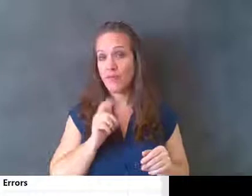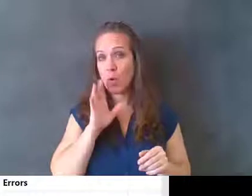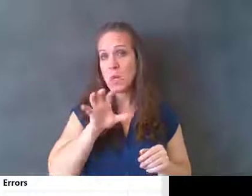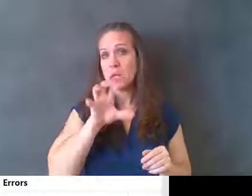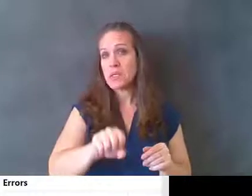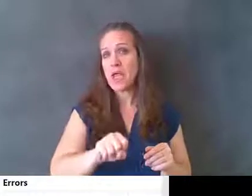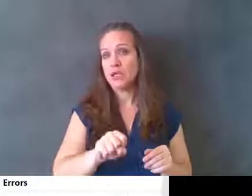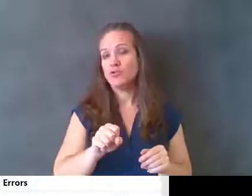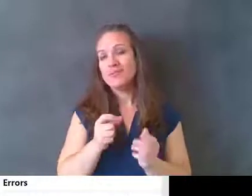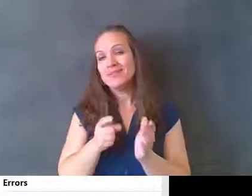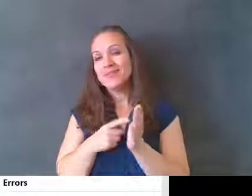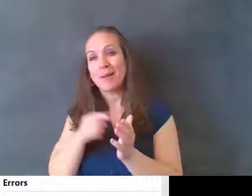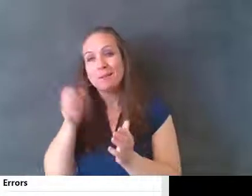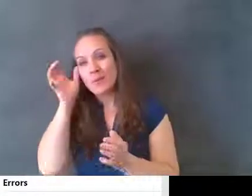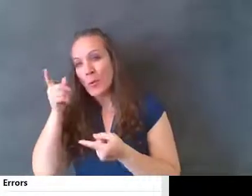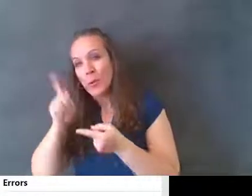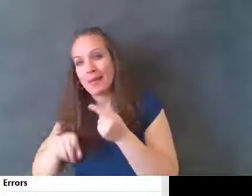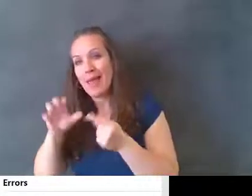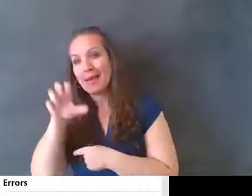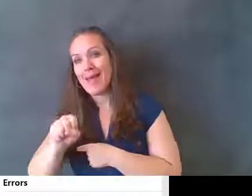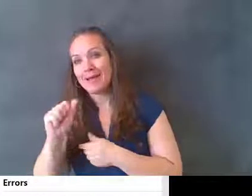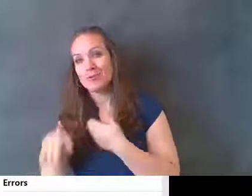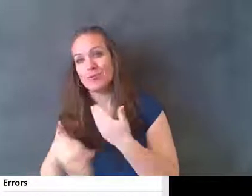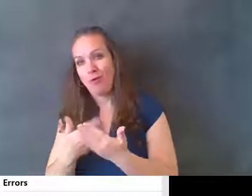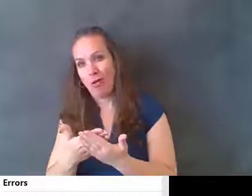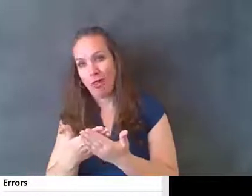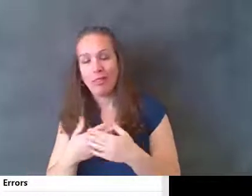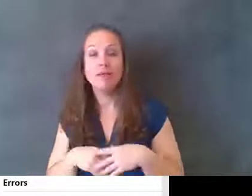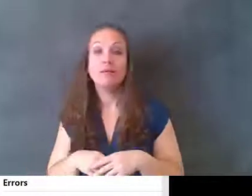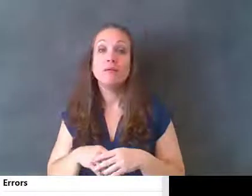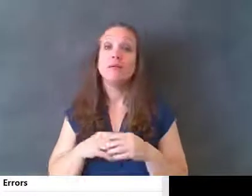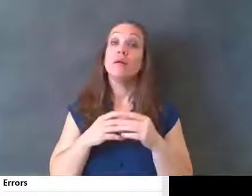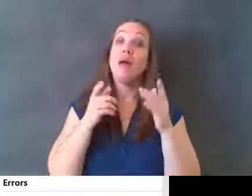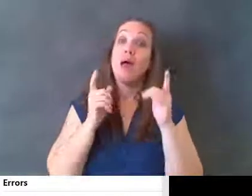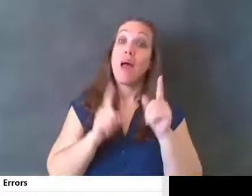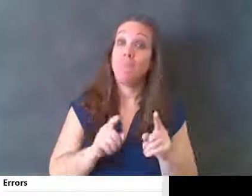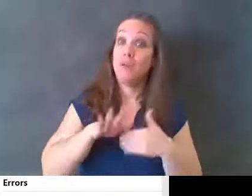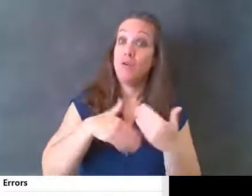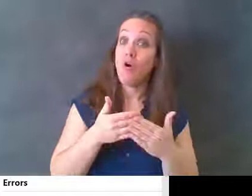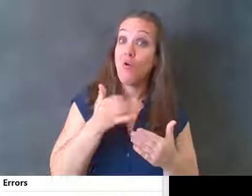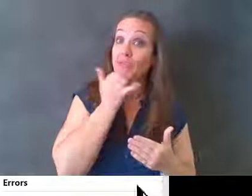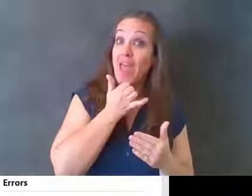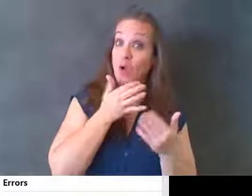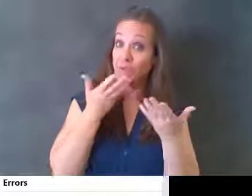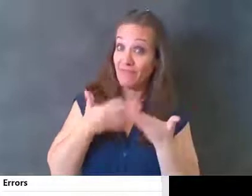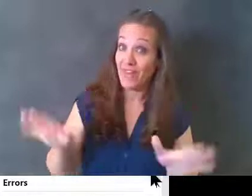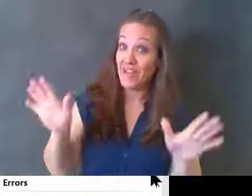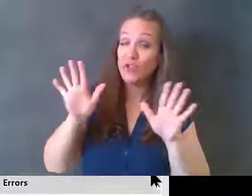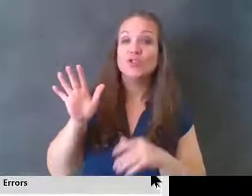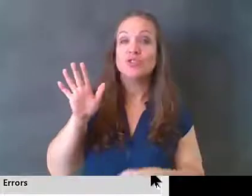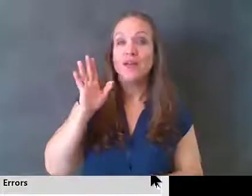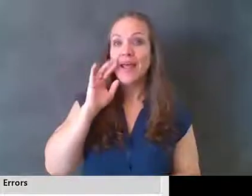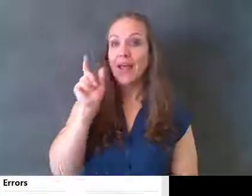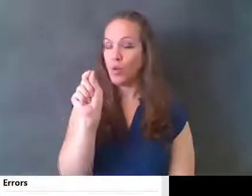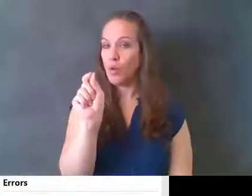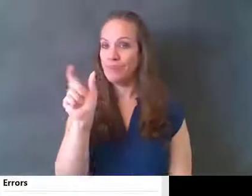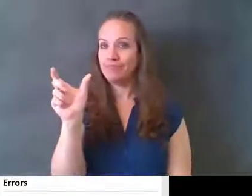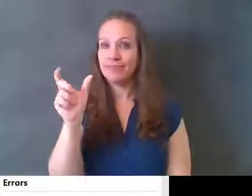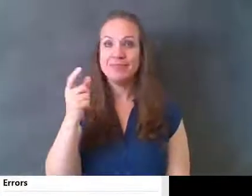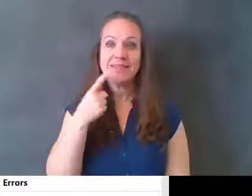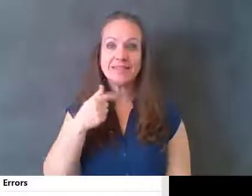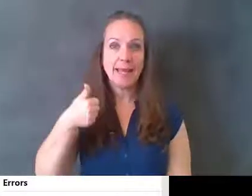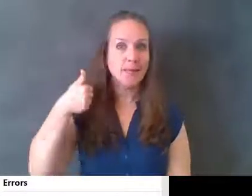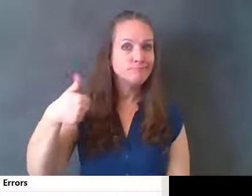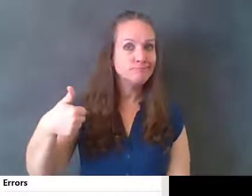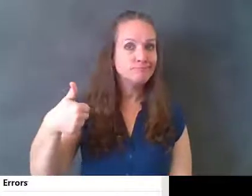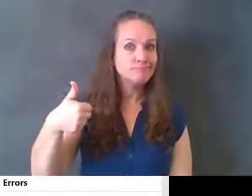catch. When the accessibility checker has all of the errors solved, it'll say good to go. This document should be